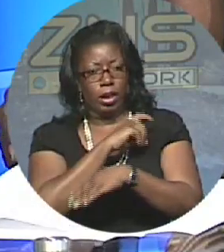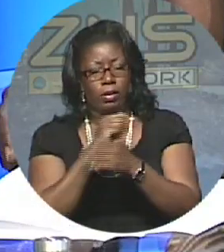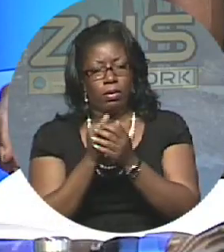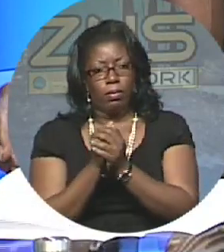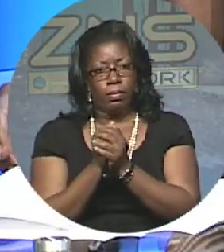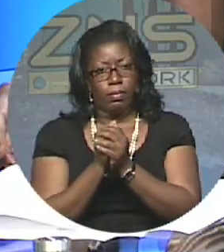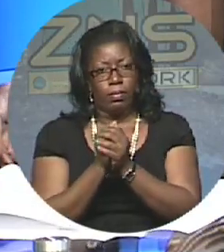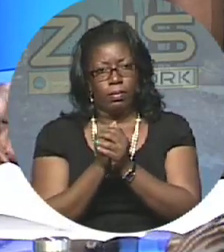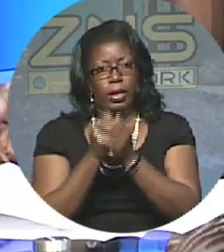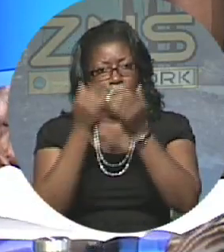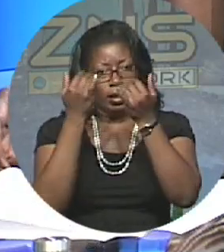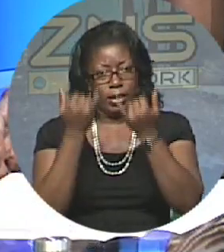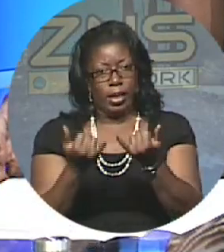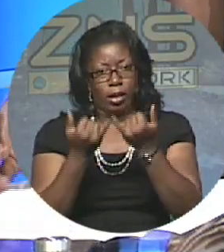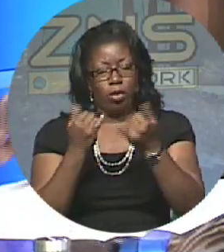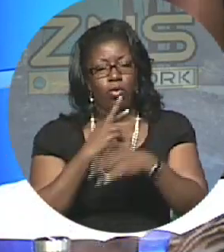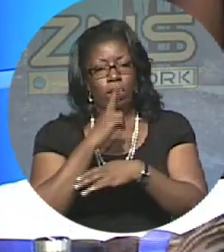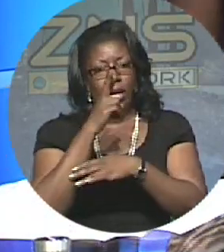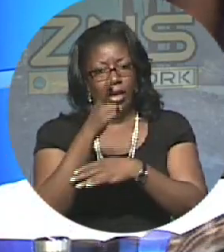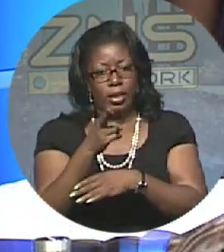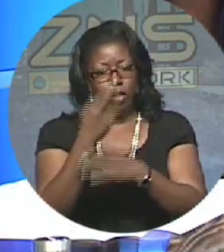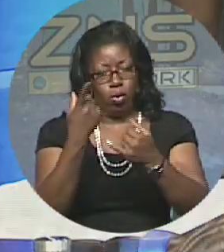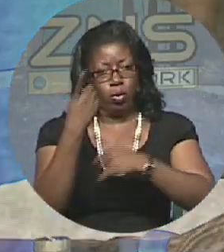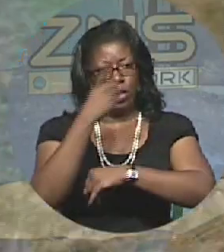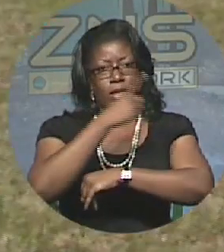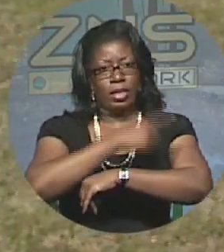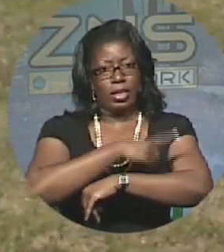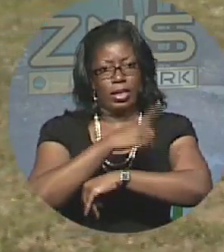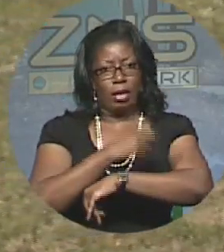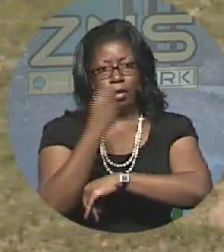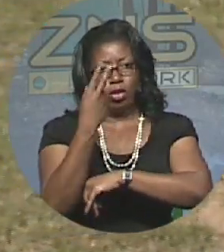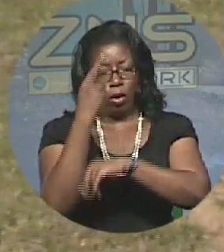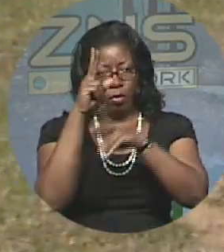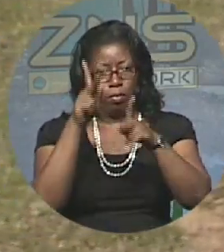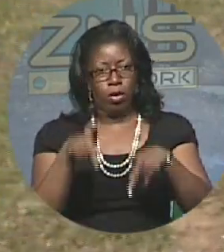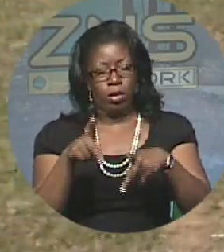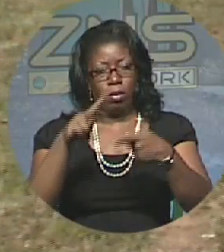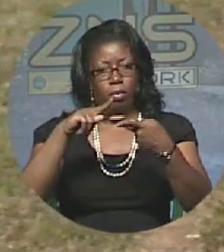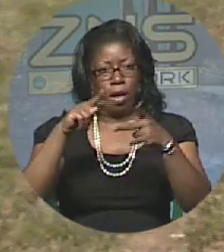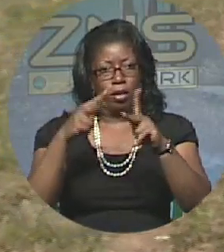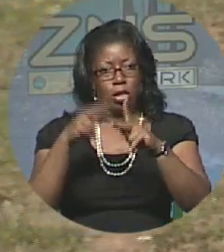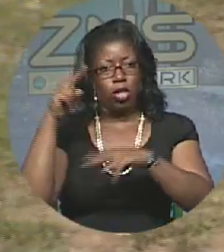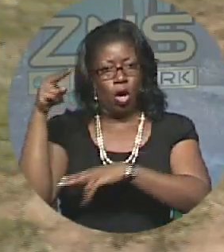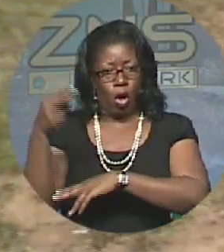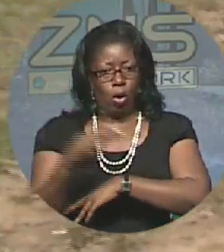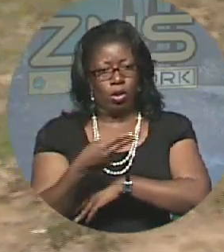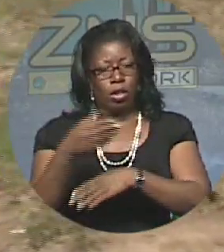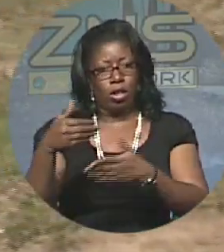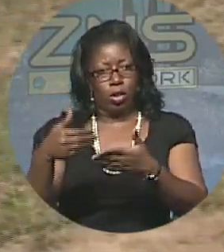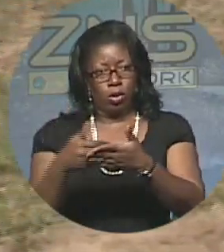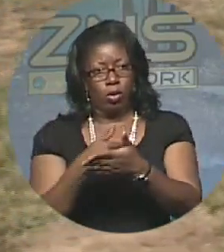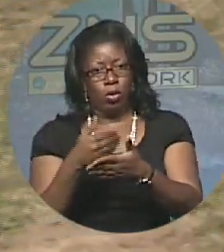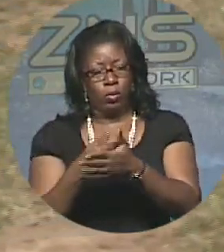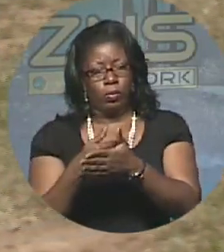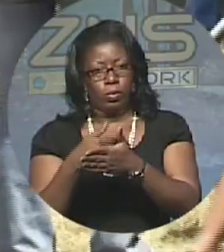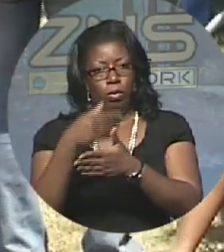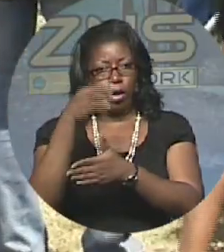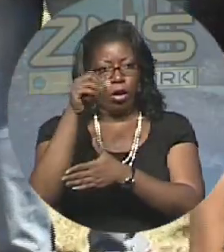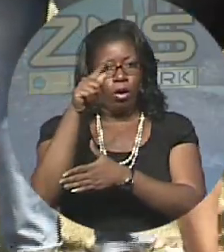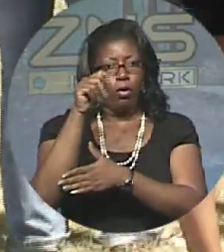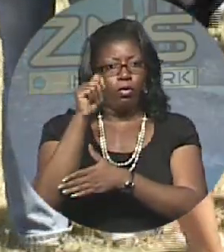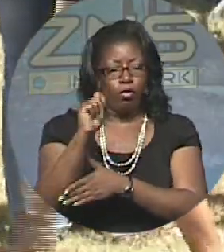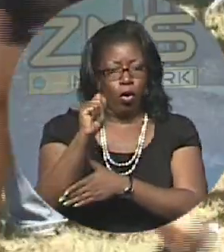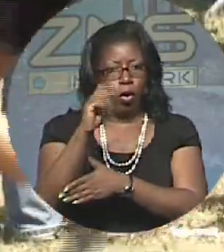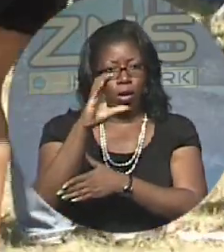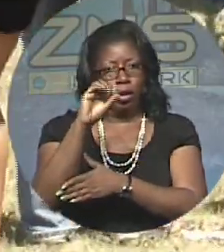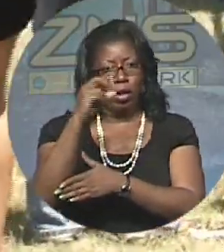long time, and now it's a reality. Today, dozens of residents and business partners hosted their first ever Fort Charlotte Family Fun Day